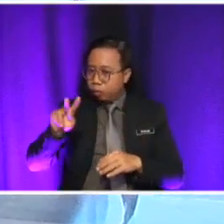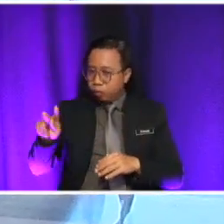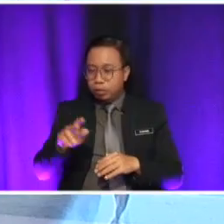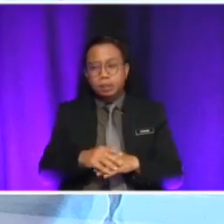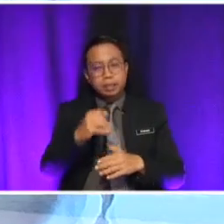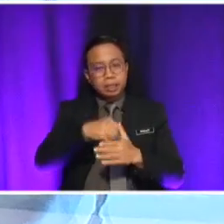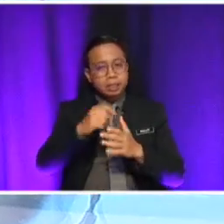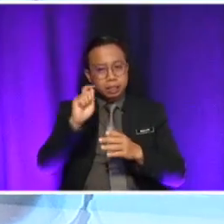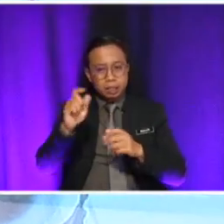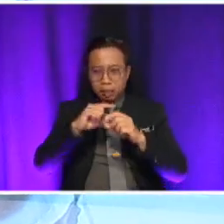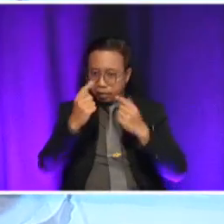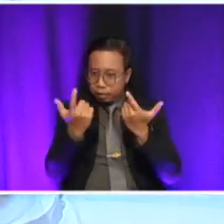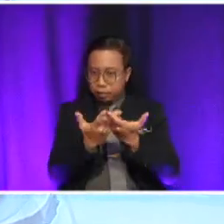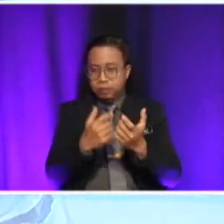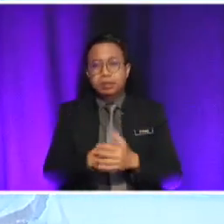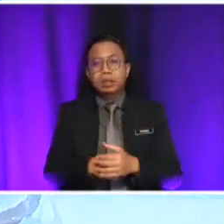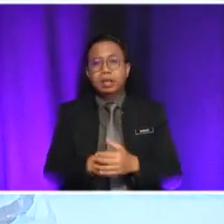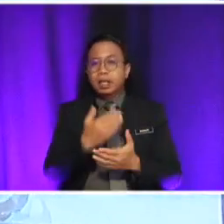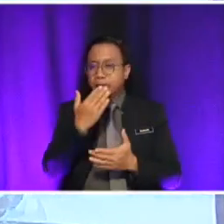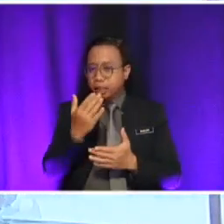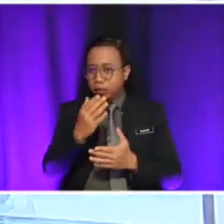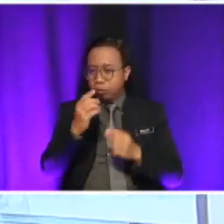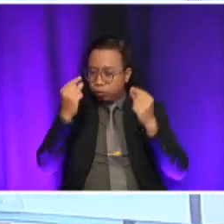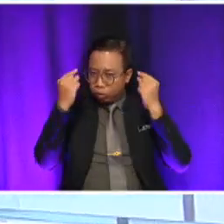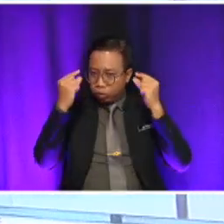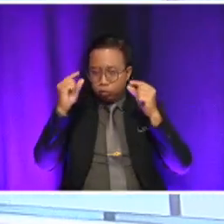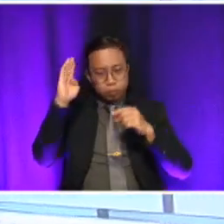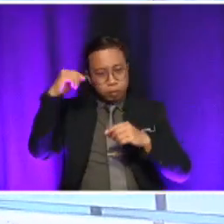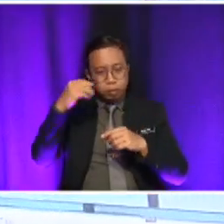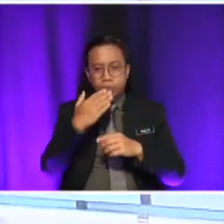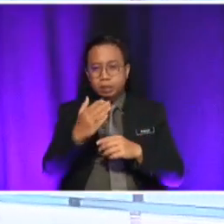us in this class. And also thank you, Teacher Bukhari, for being our sign language